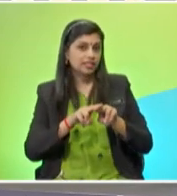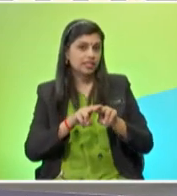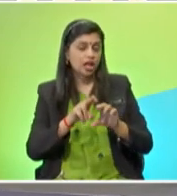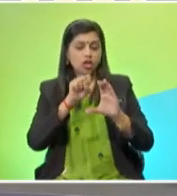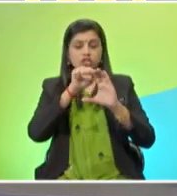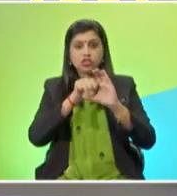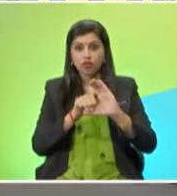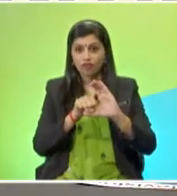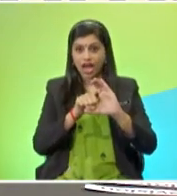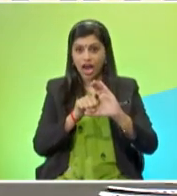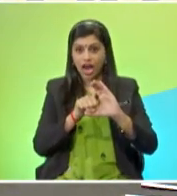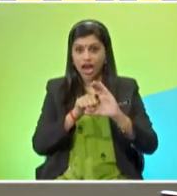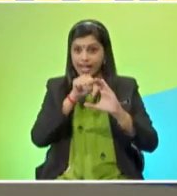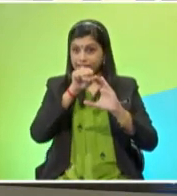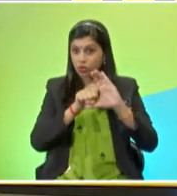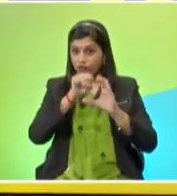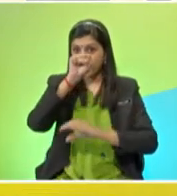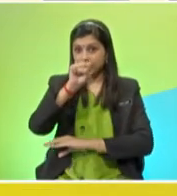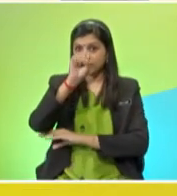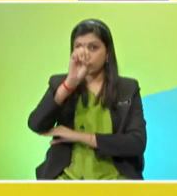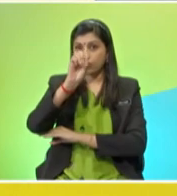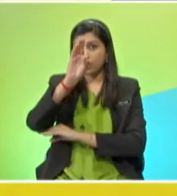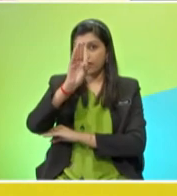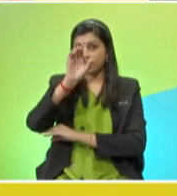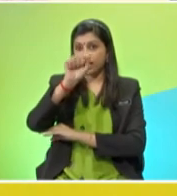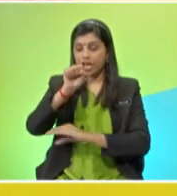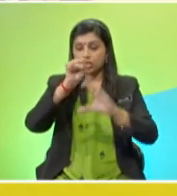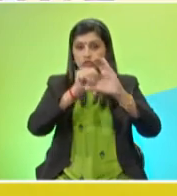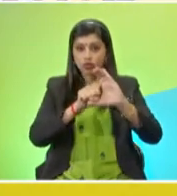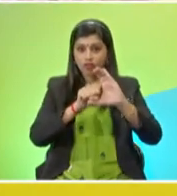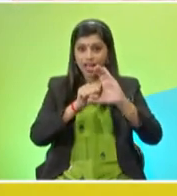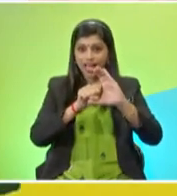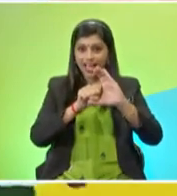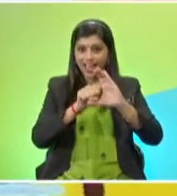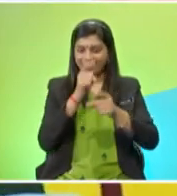sofa? Yes, correct. It's the sofa. Okay.